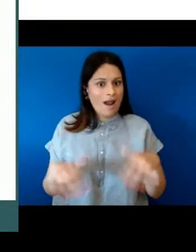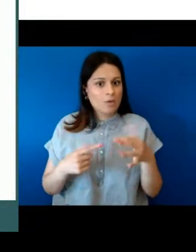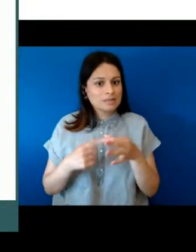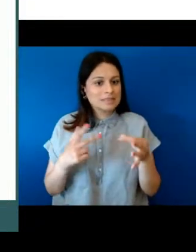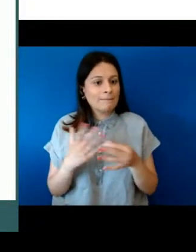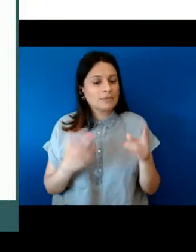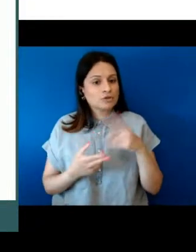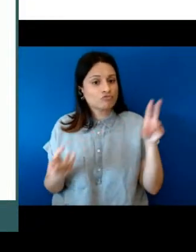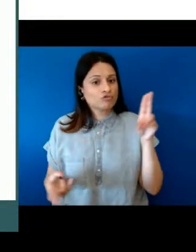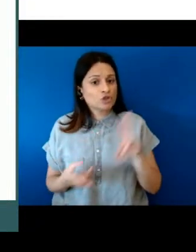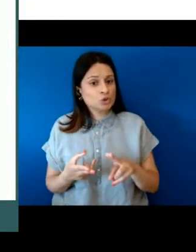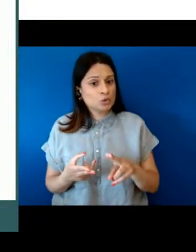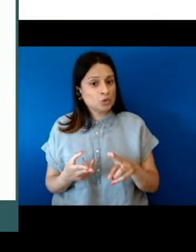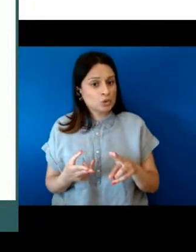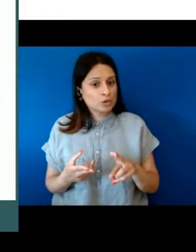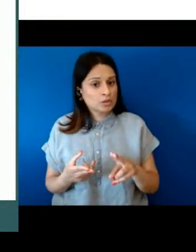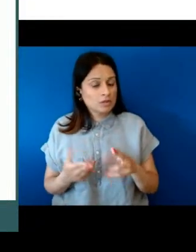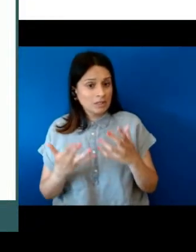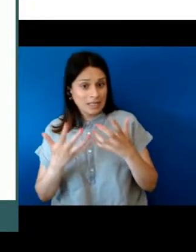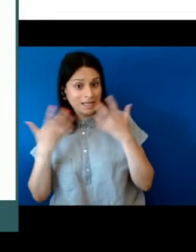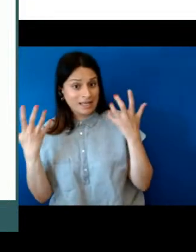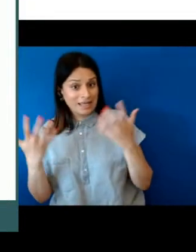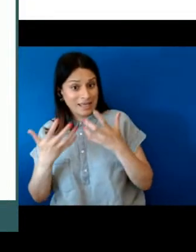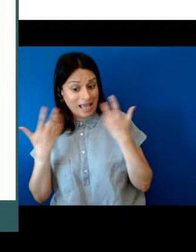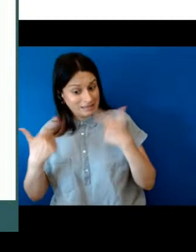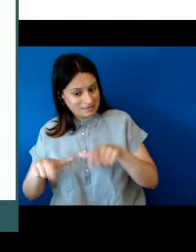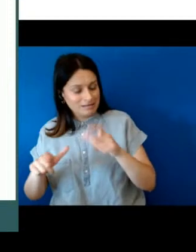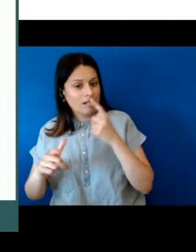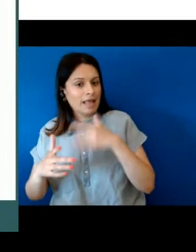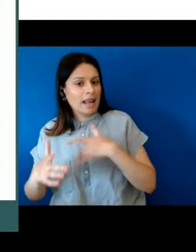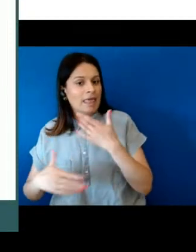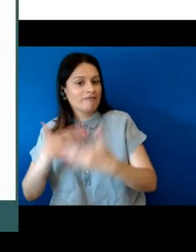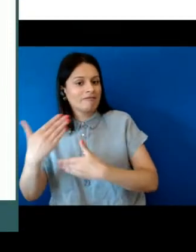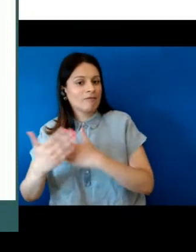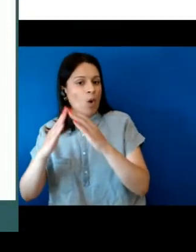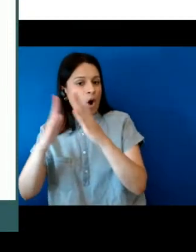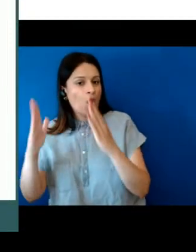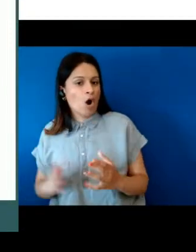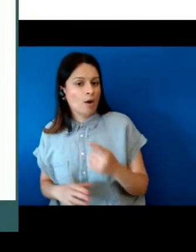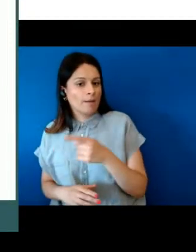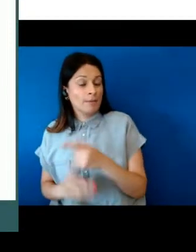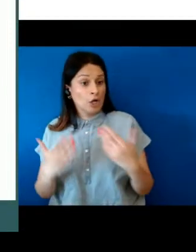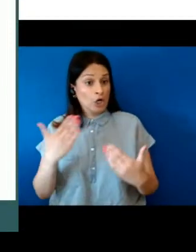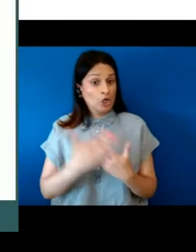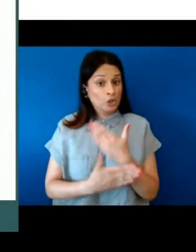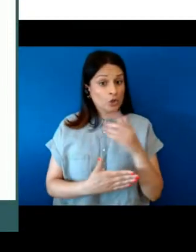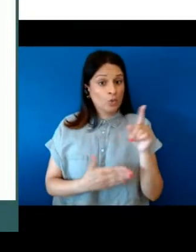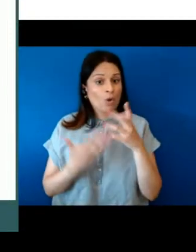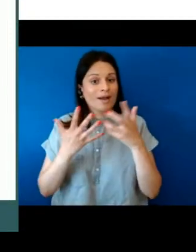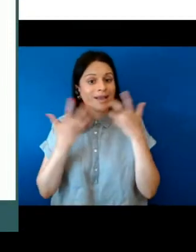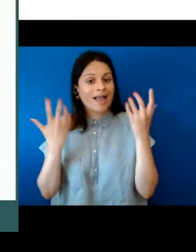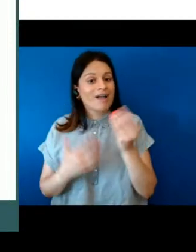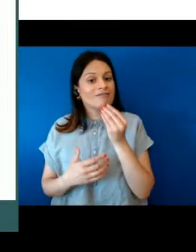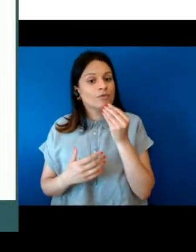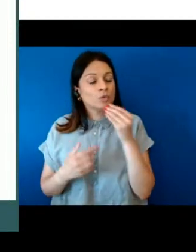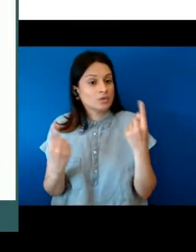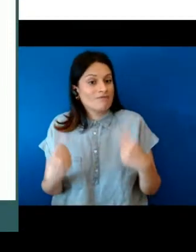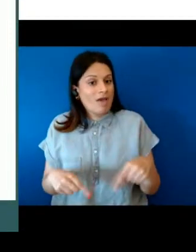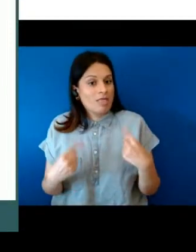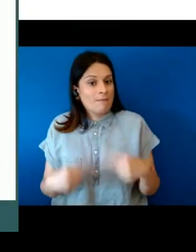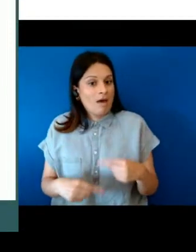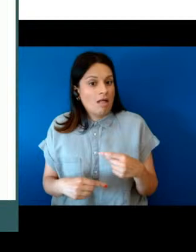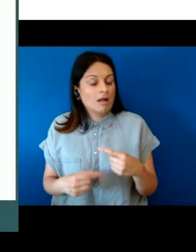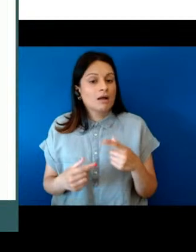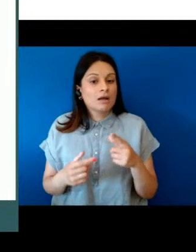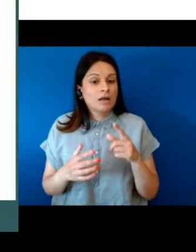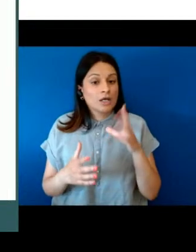but have the cat still live in the house. So there now is new cat food available, which uses egg